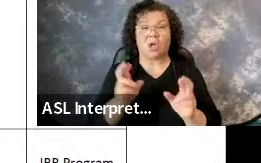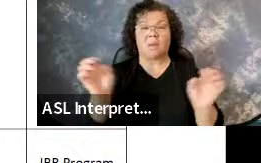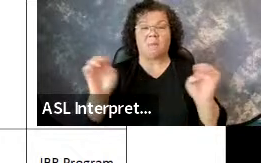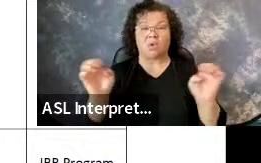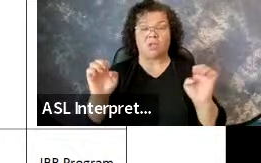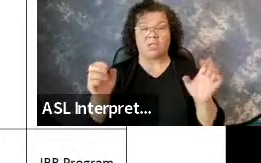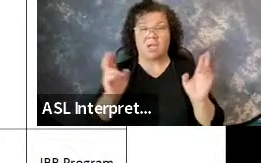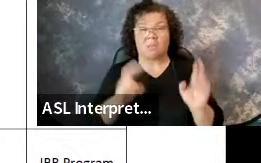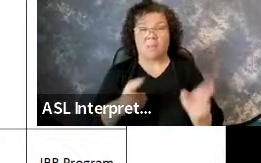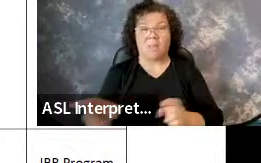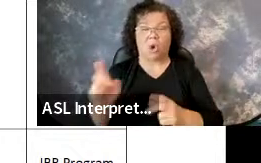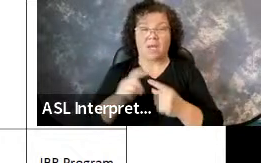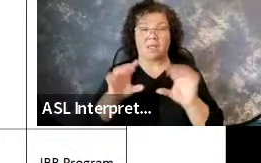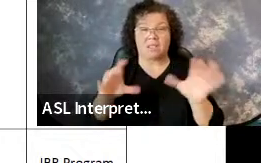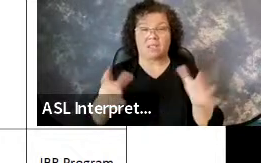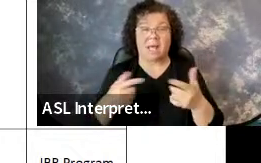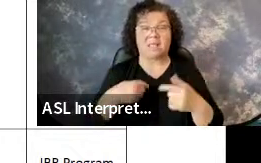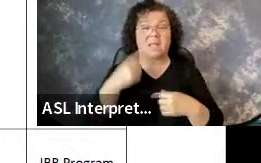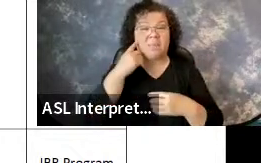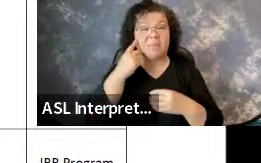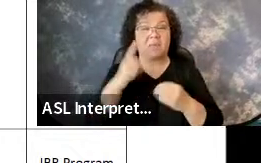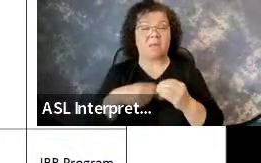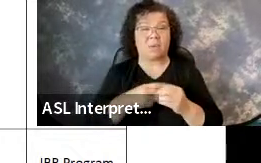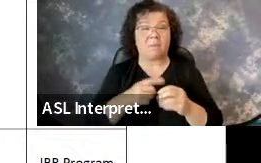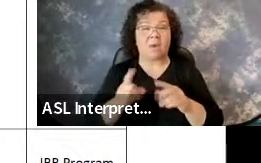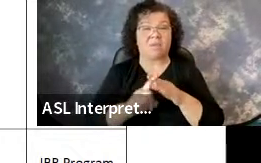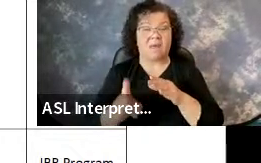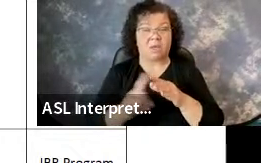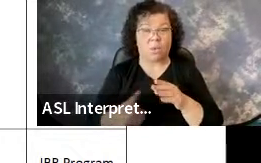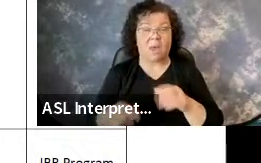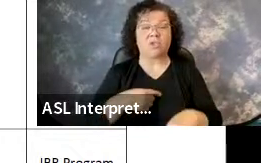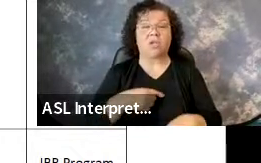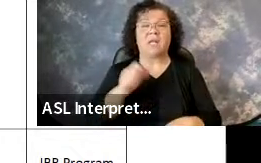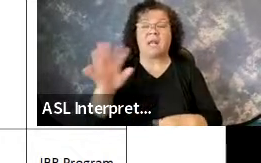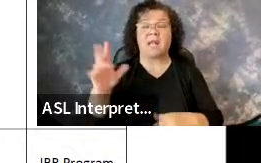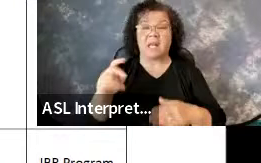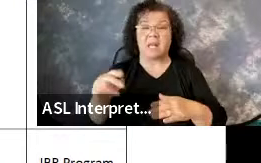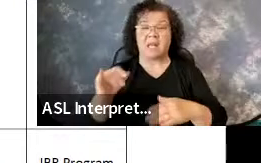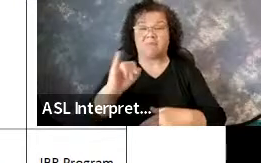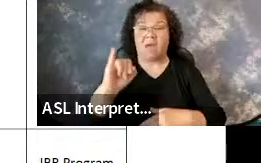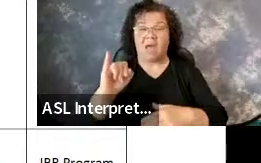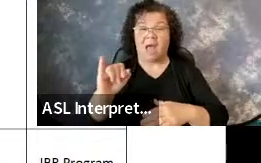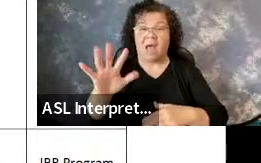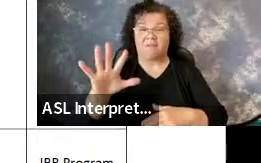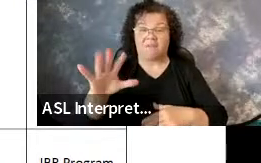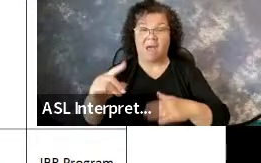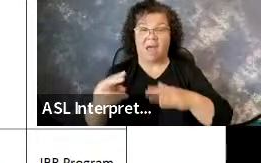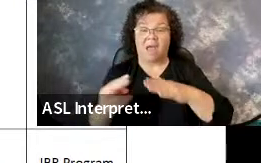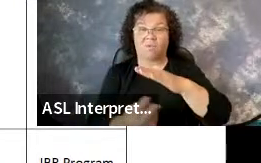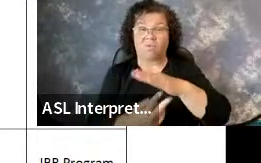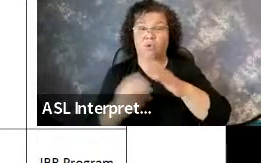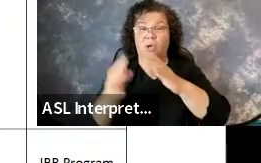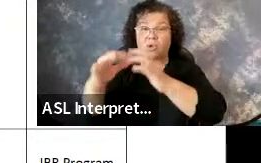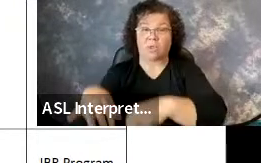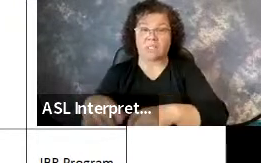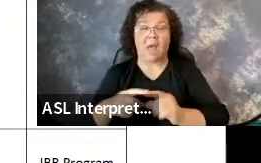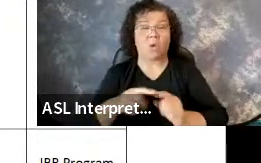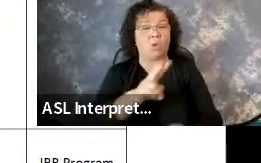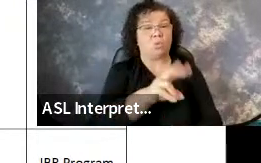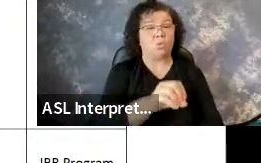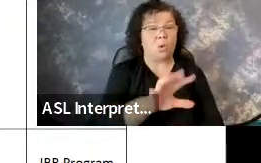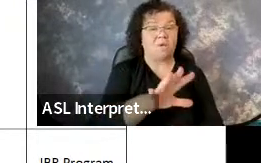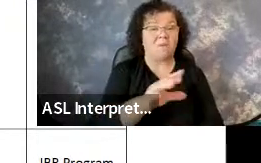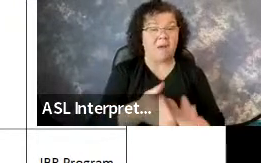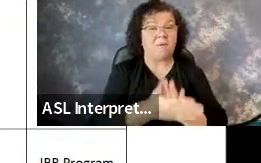has me all thinking about evacuation. And they talked about at the I-5 bridge, anything happened with that, it's going down. So 205 would become a